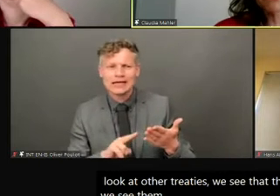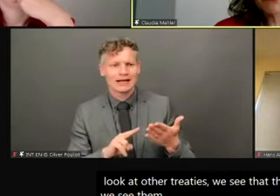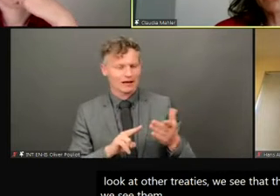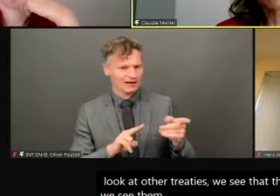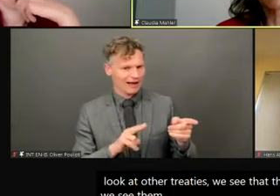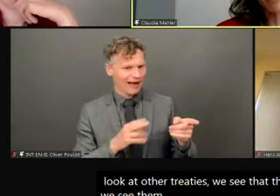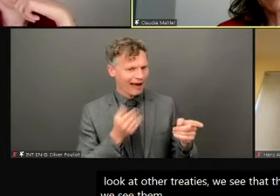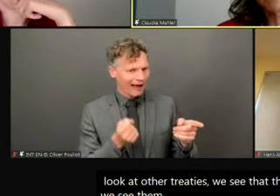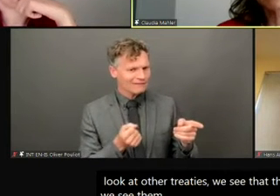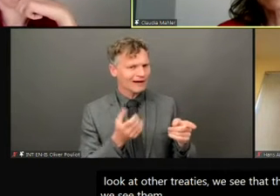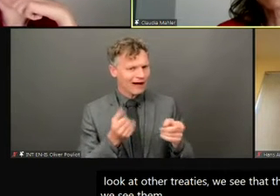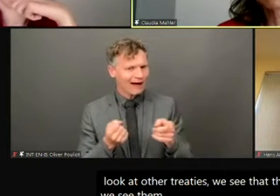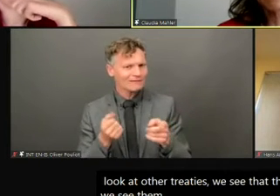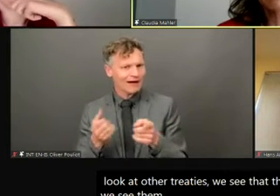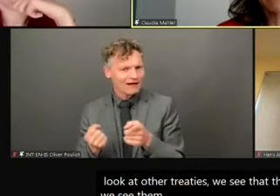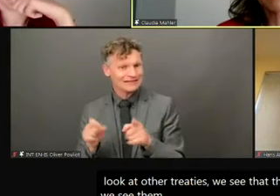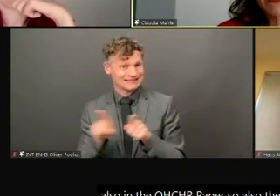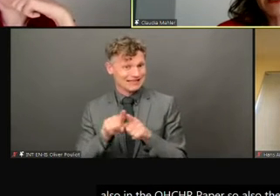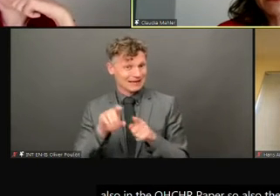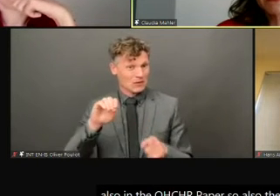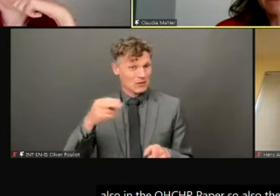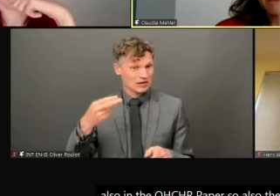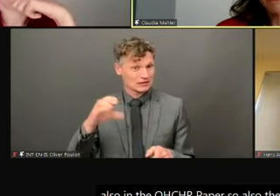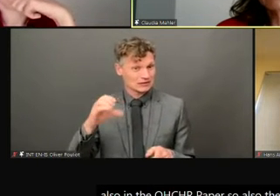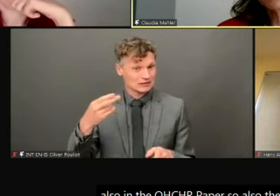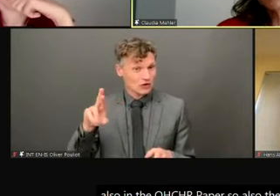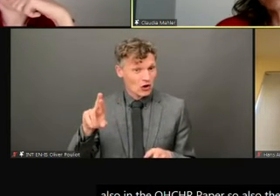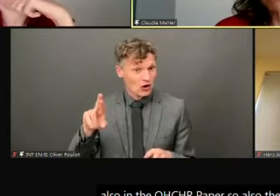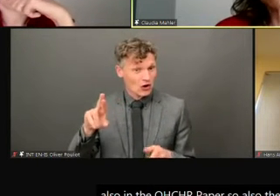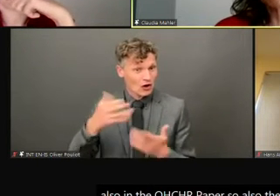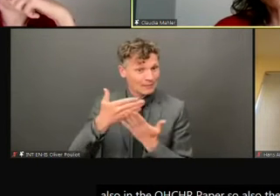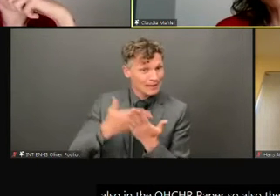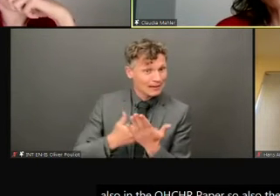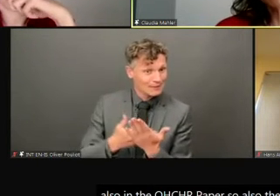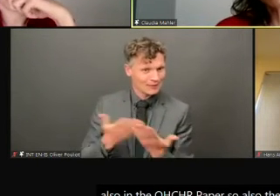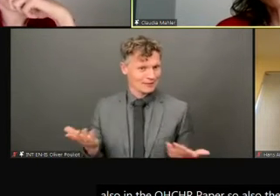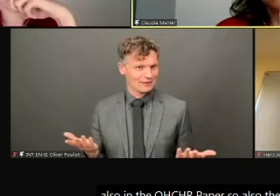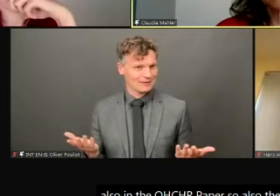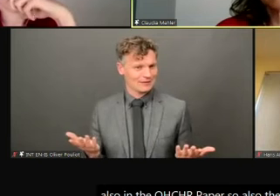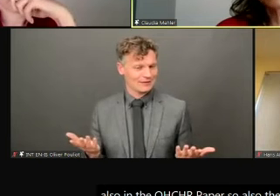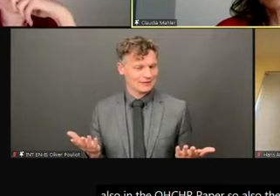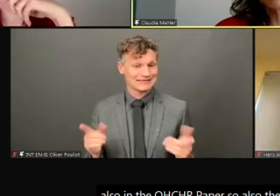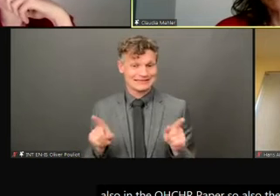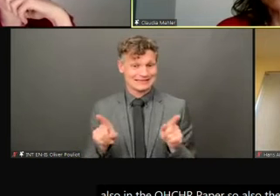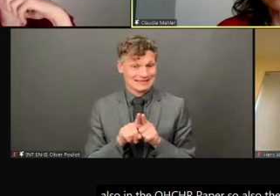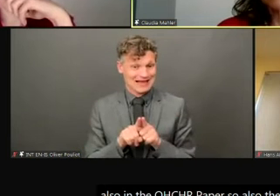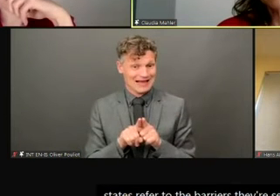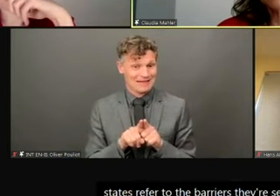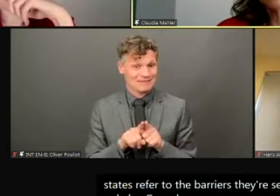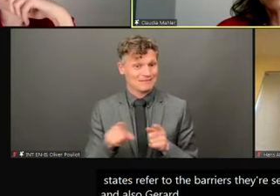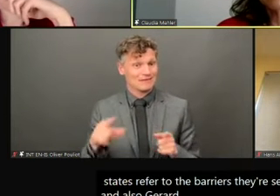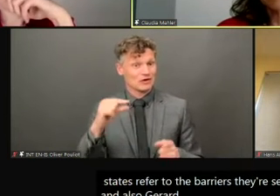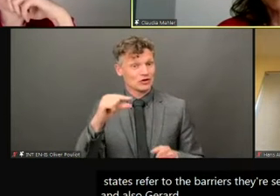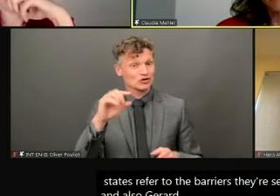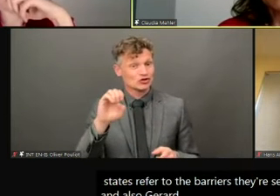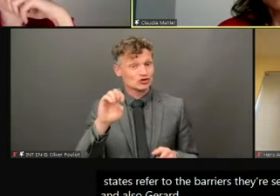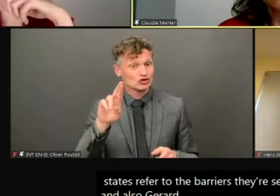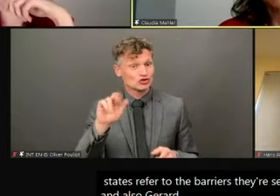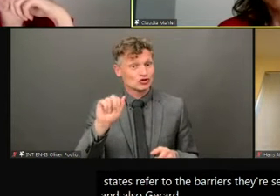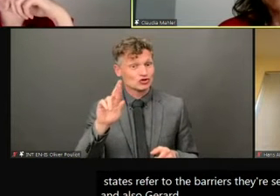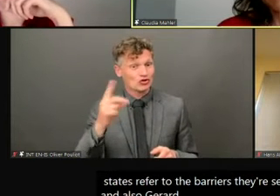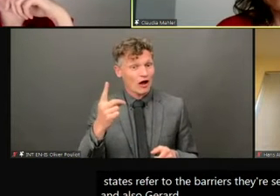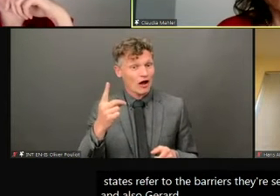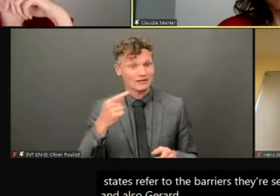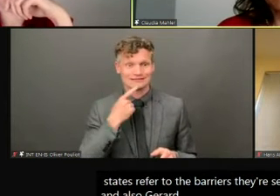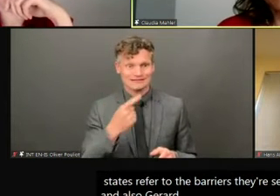states refer to the barriers they are seeing by themselves. And also Gerard already told us, these are the buildings, these are in the brains, these